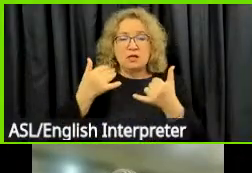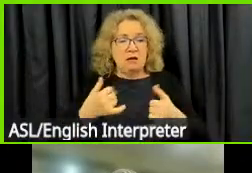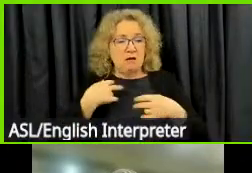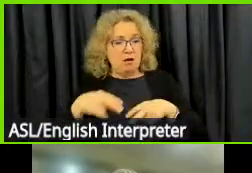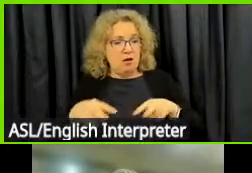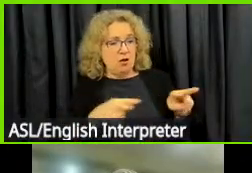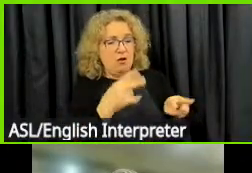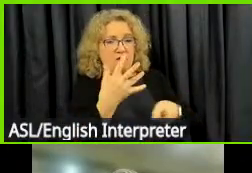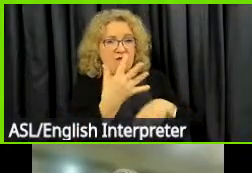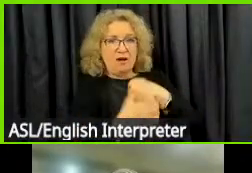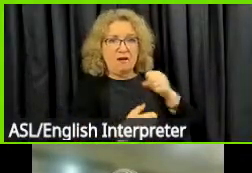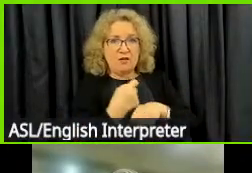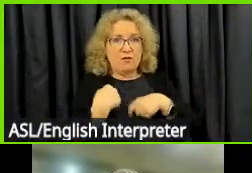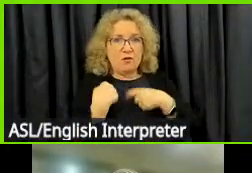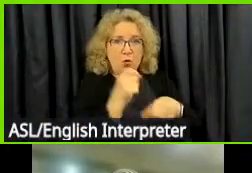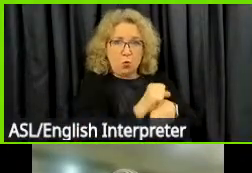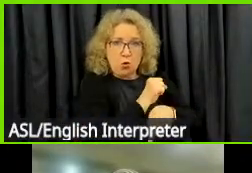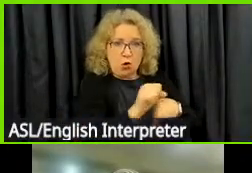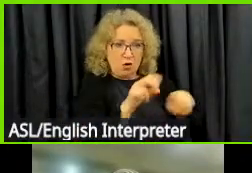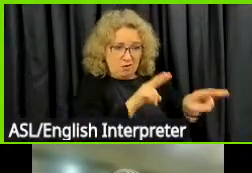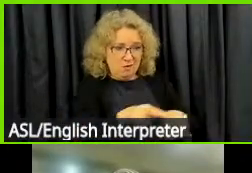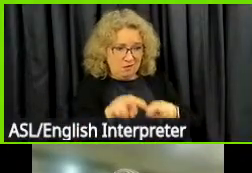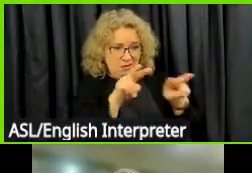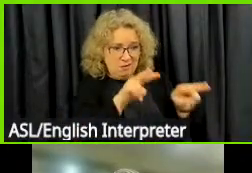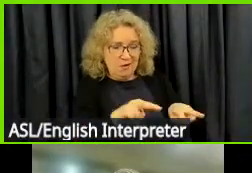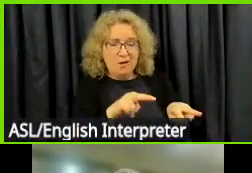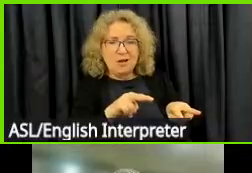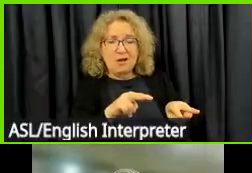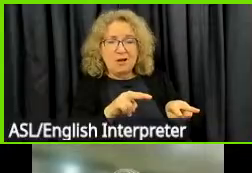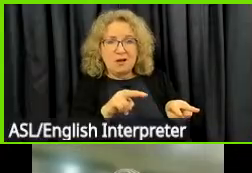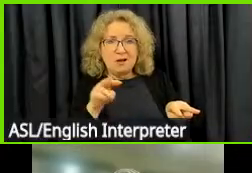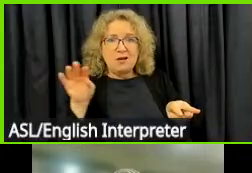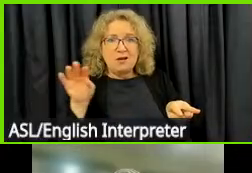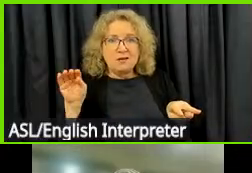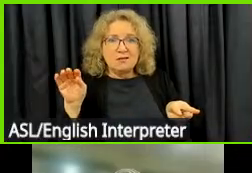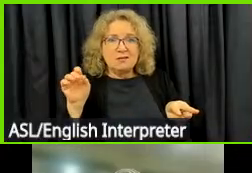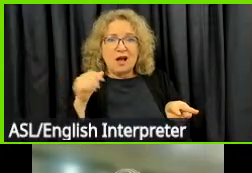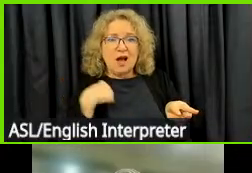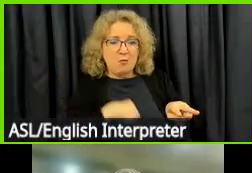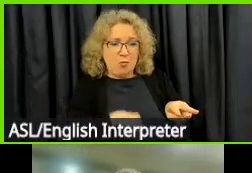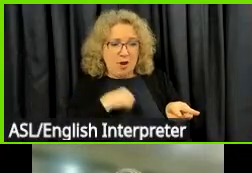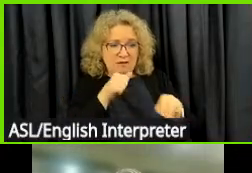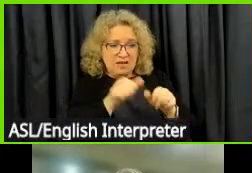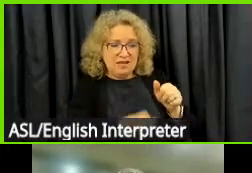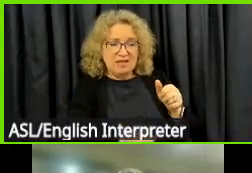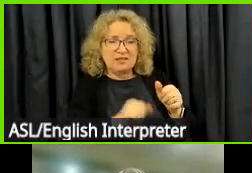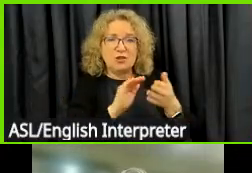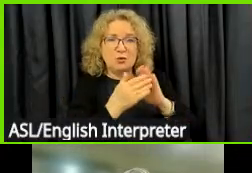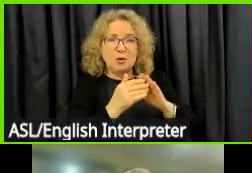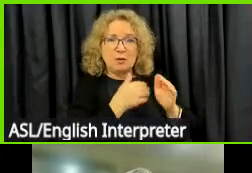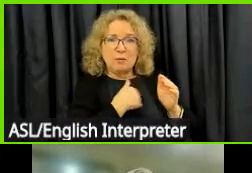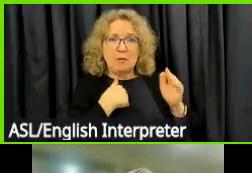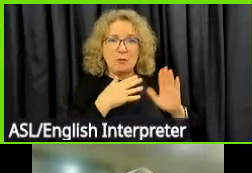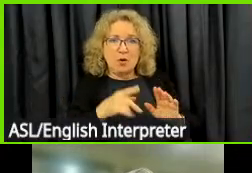so proud of each and every member of the community that has said yes the work that we're doing, I believe